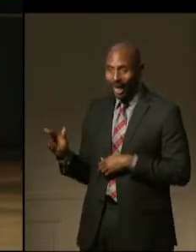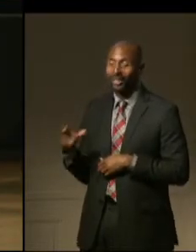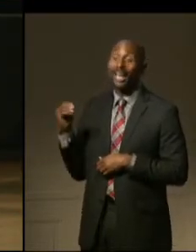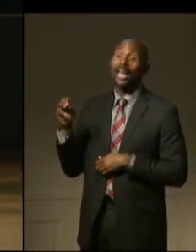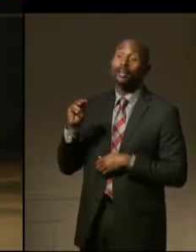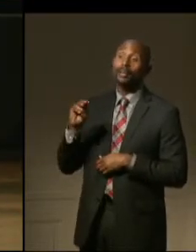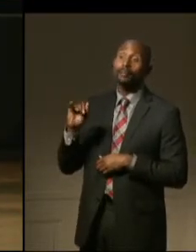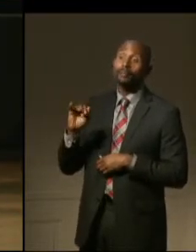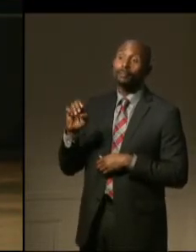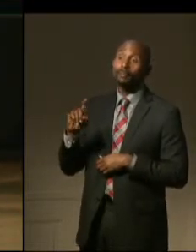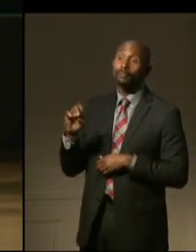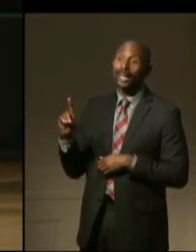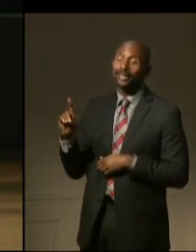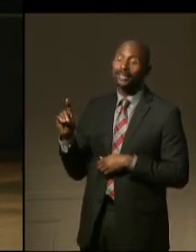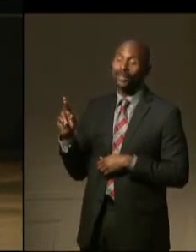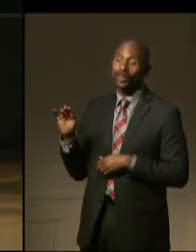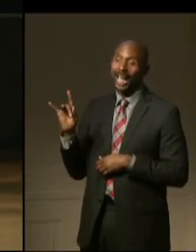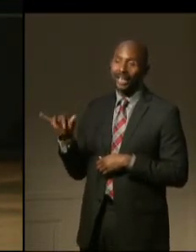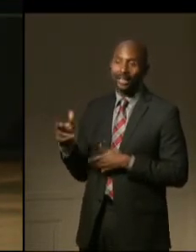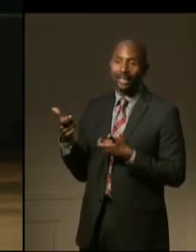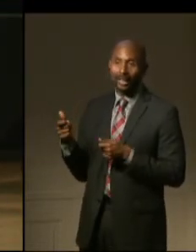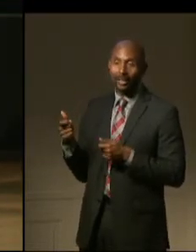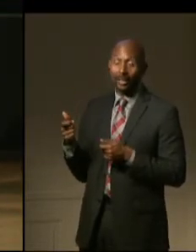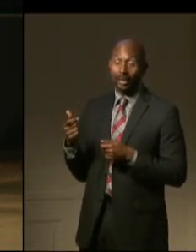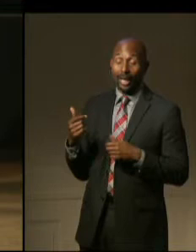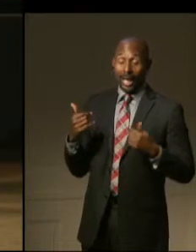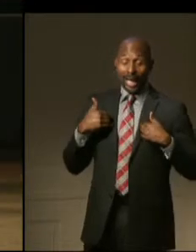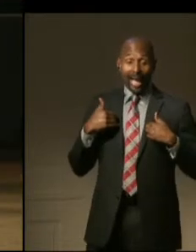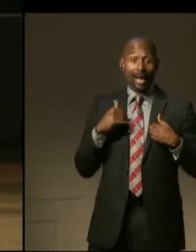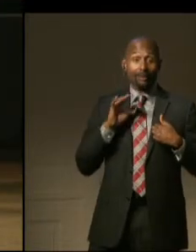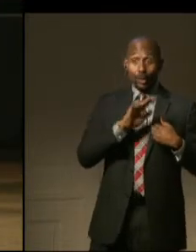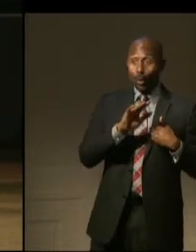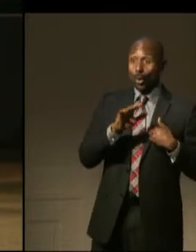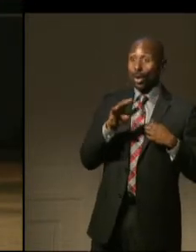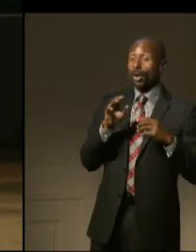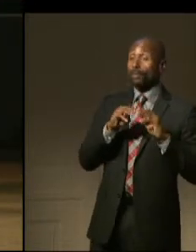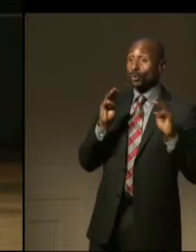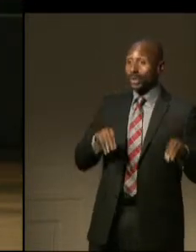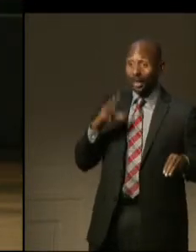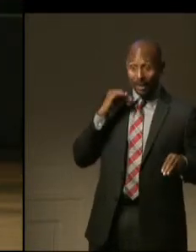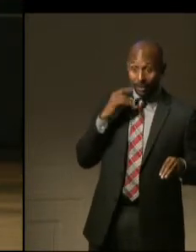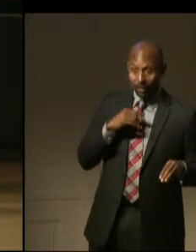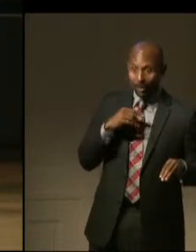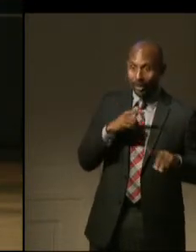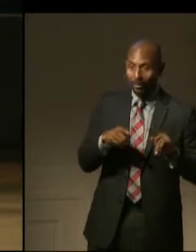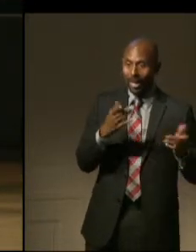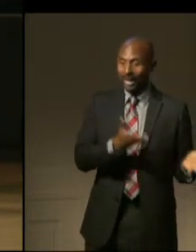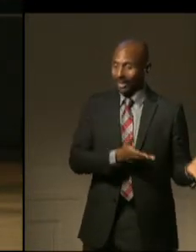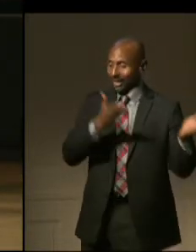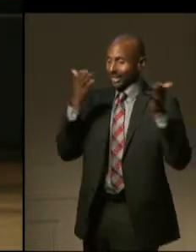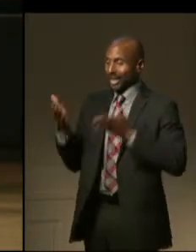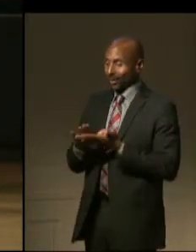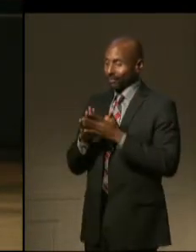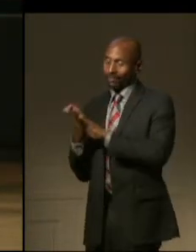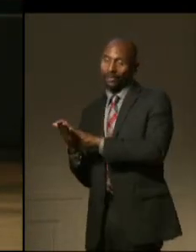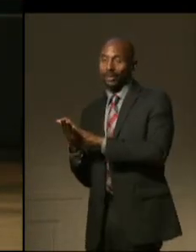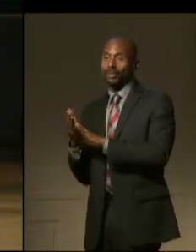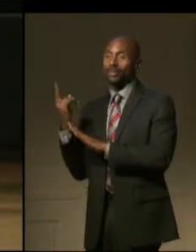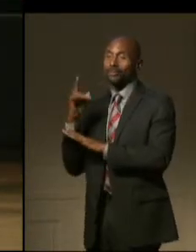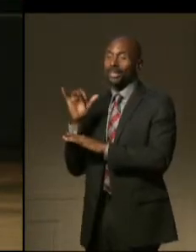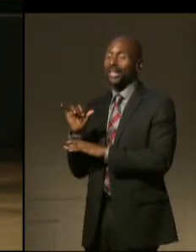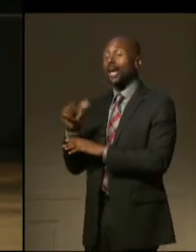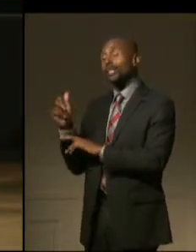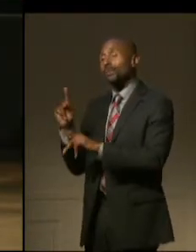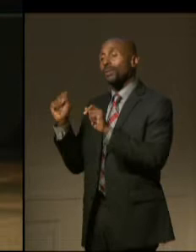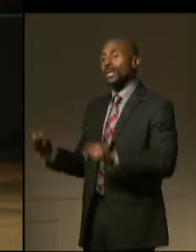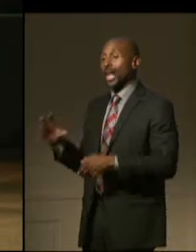and being able to take these experiences that you have in your museums and actually make them something that other people can own in their spaces. Now